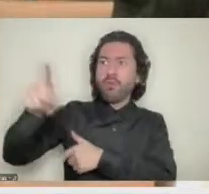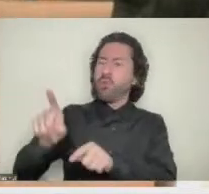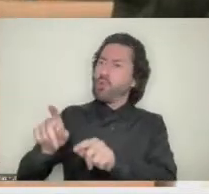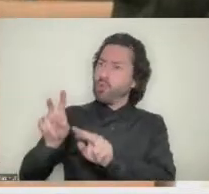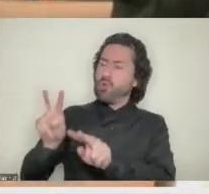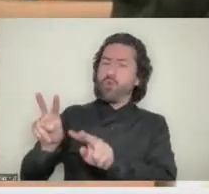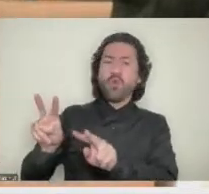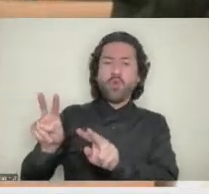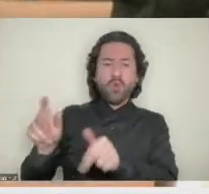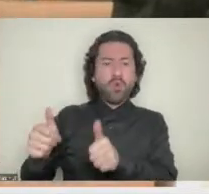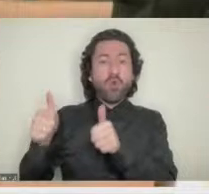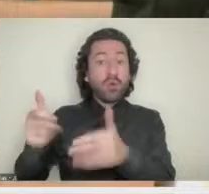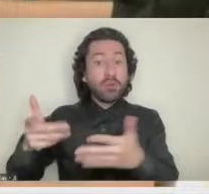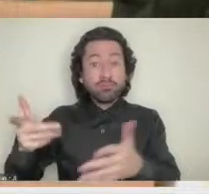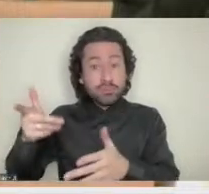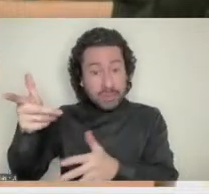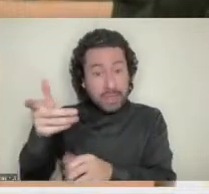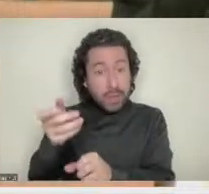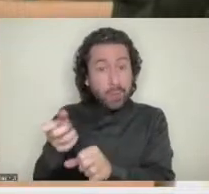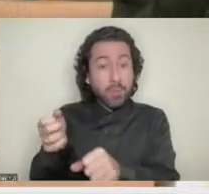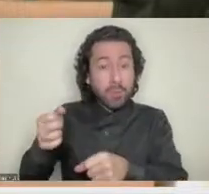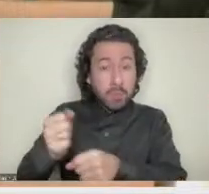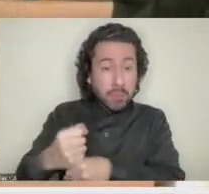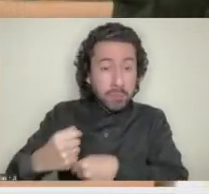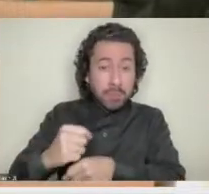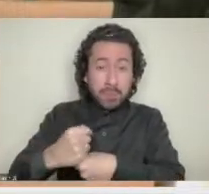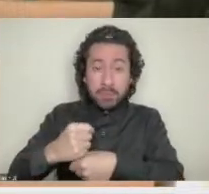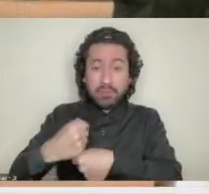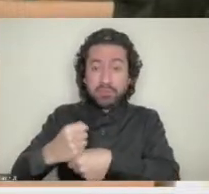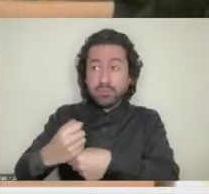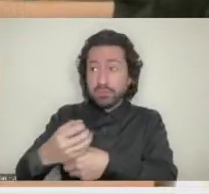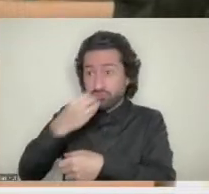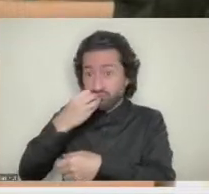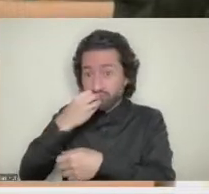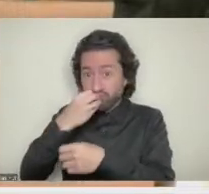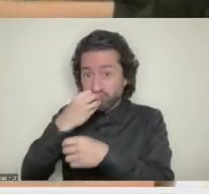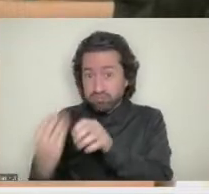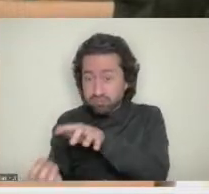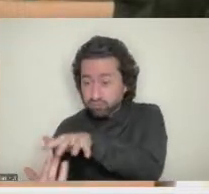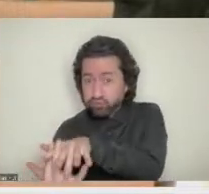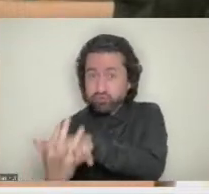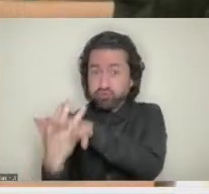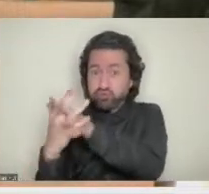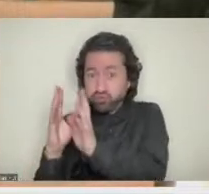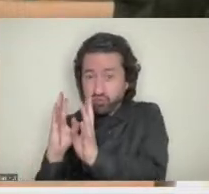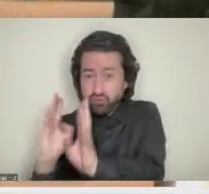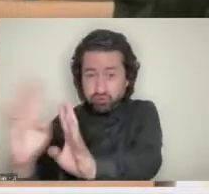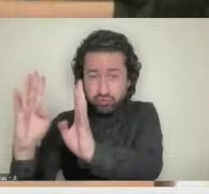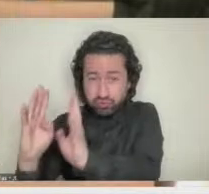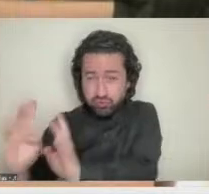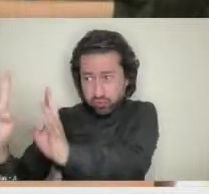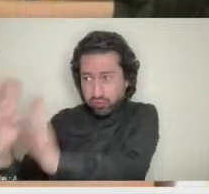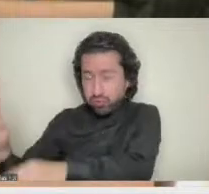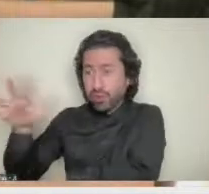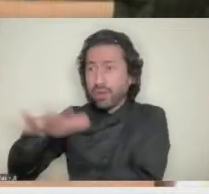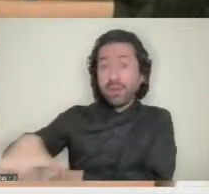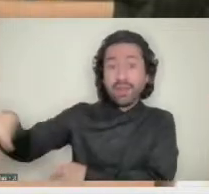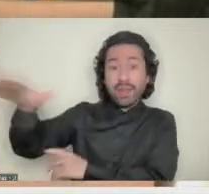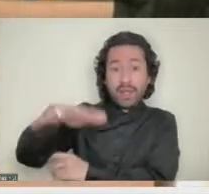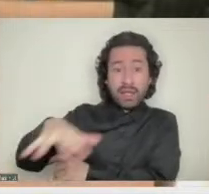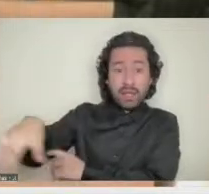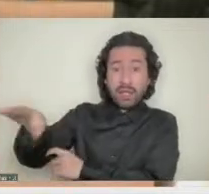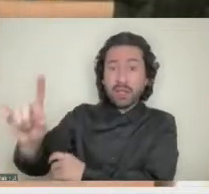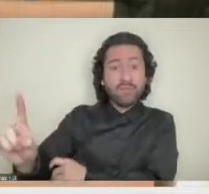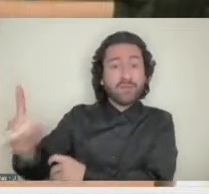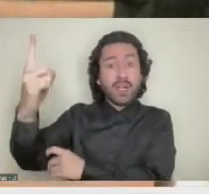And it's quite impressive how the production of certain foods in certain sectors